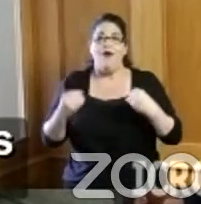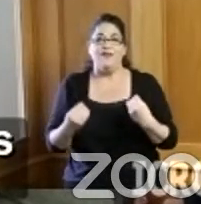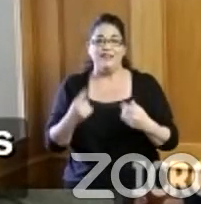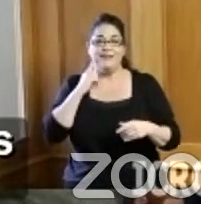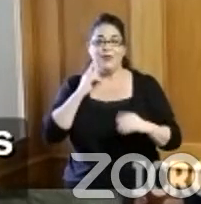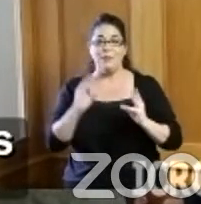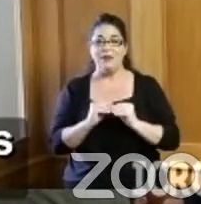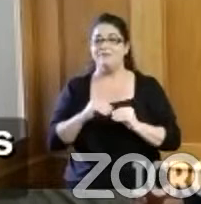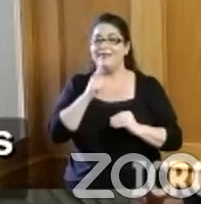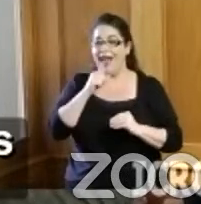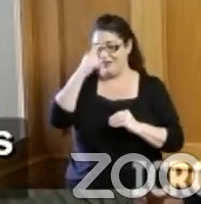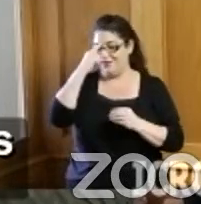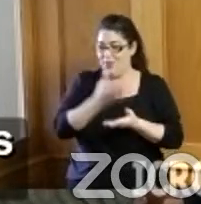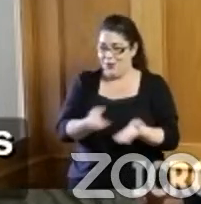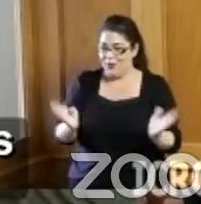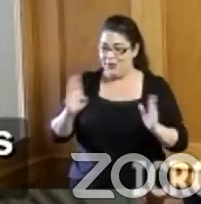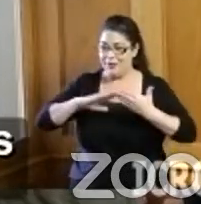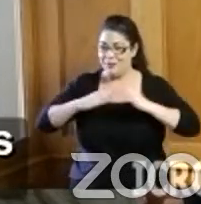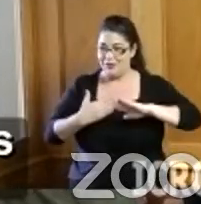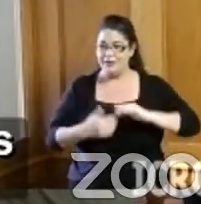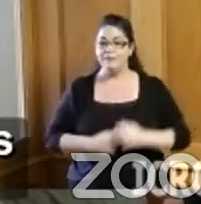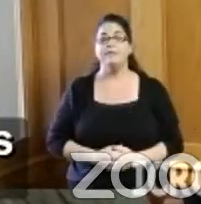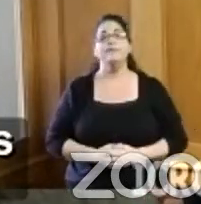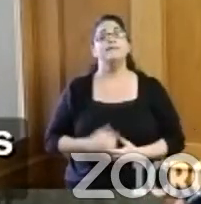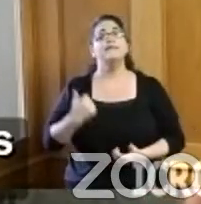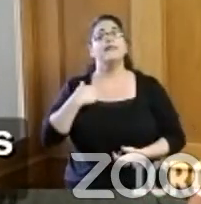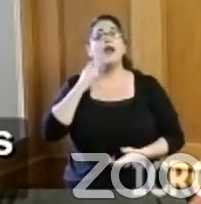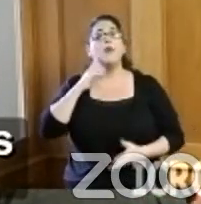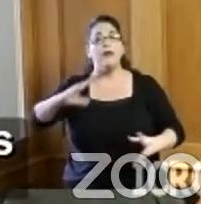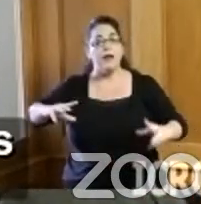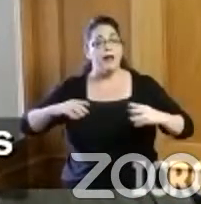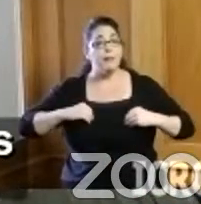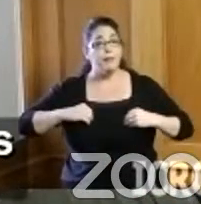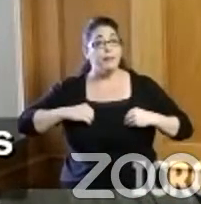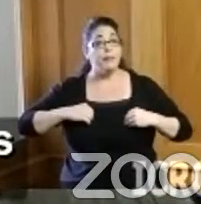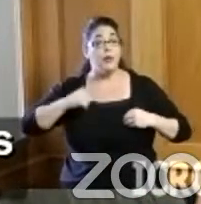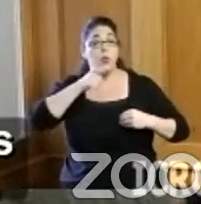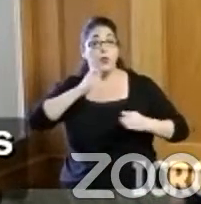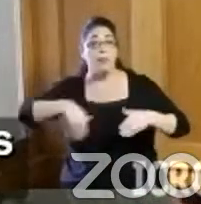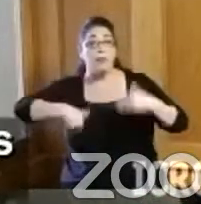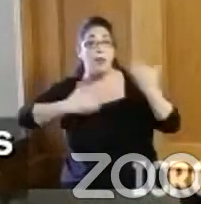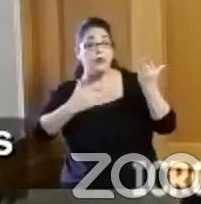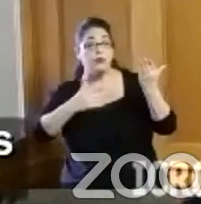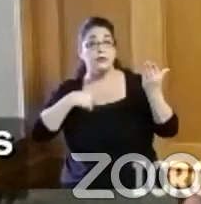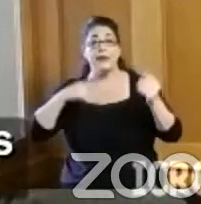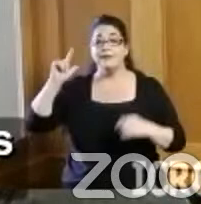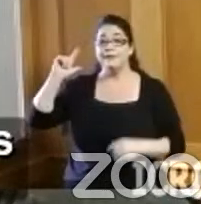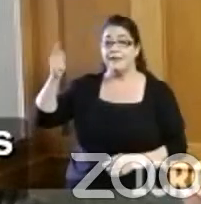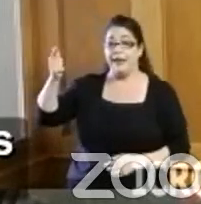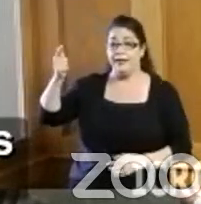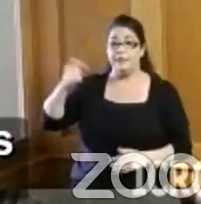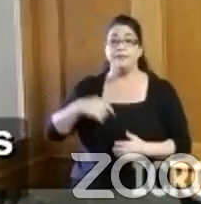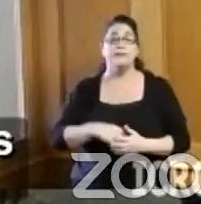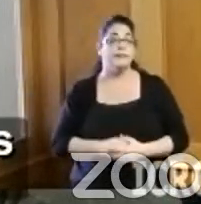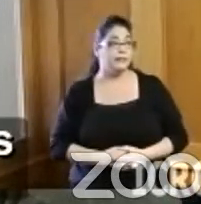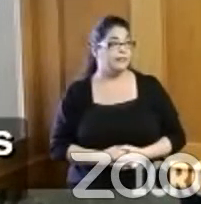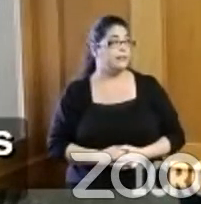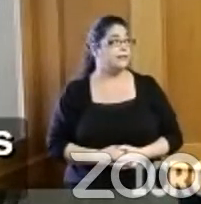and I'd like to make a motion for approval of the minutes of the previous session. Second.